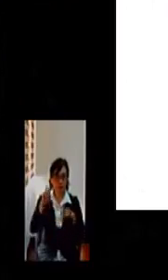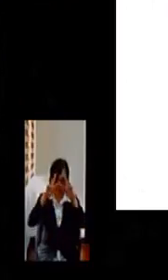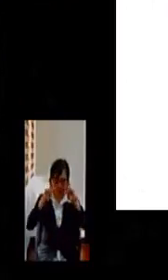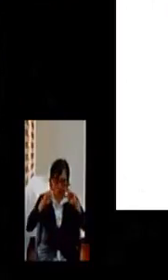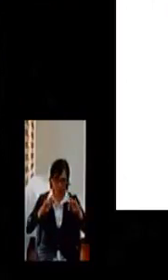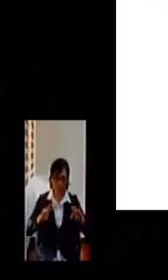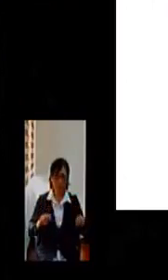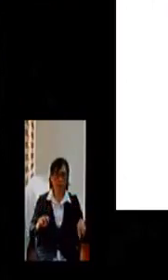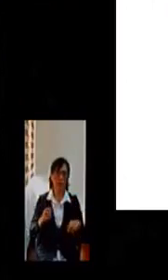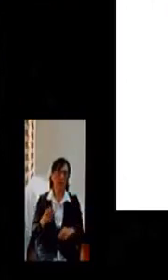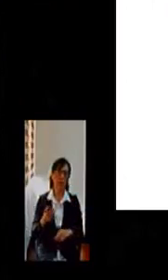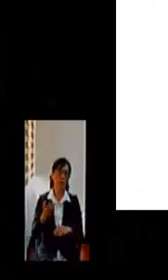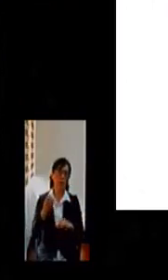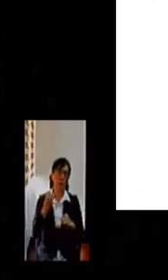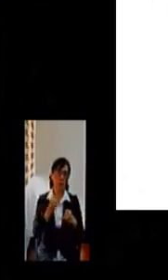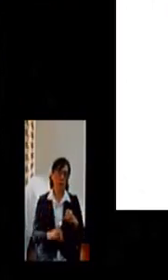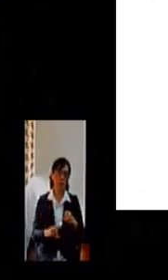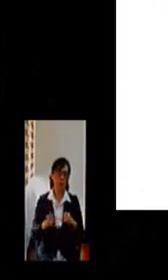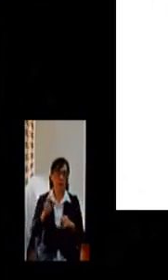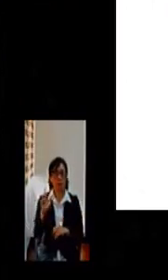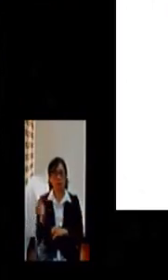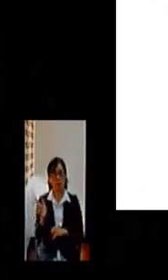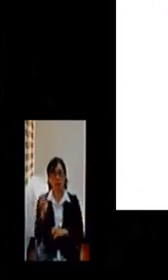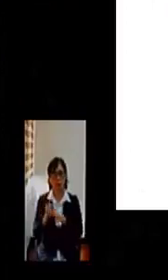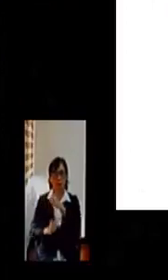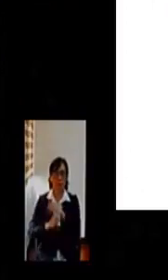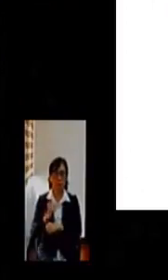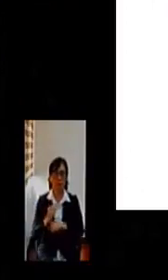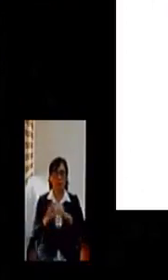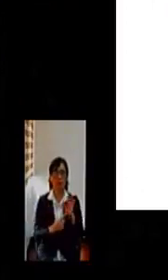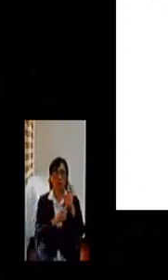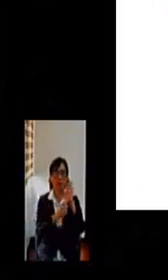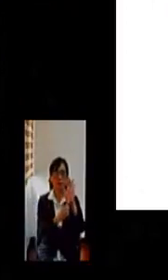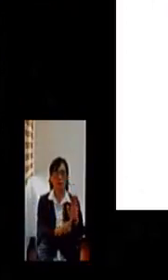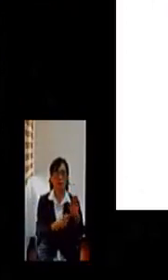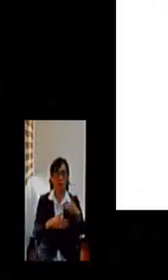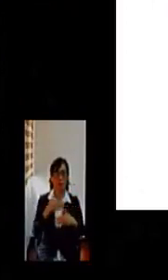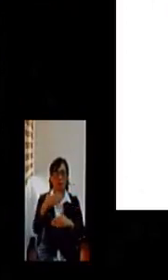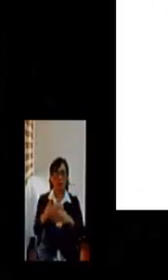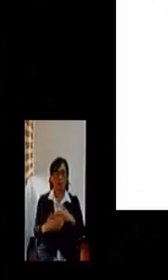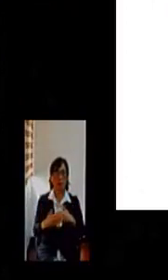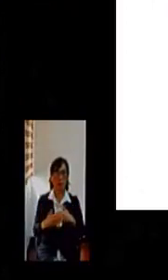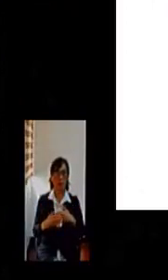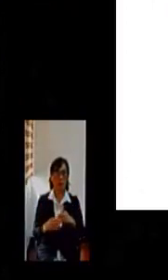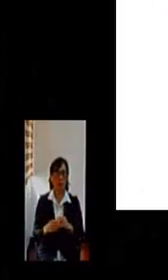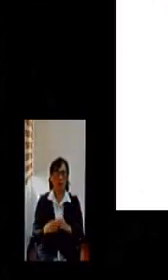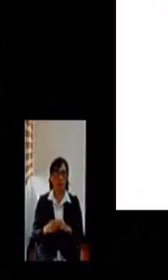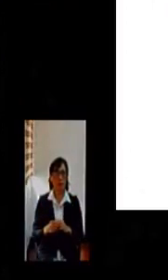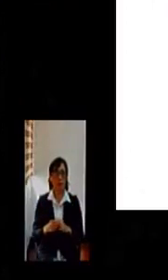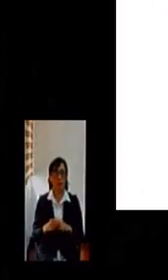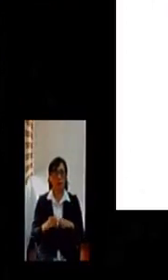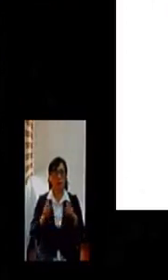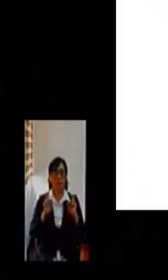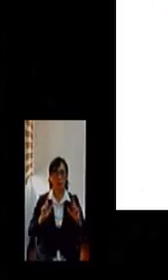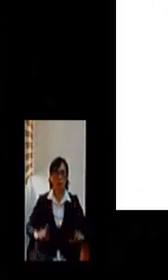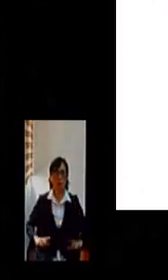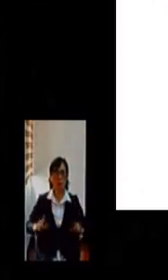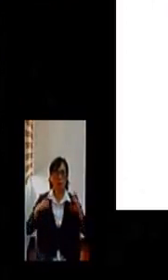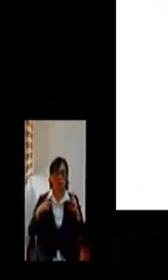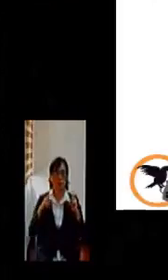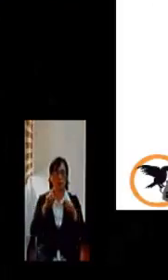over the last 20 years showing the nexus of biodiversity and climate